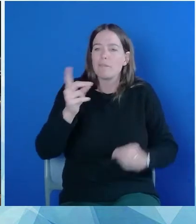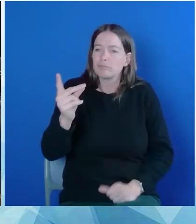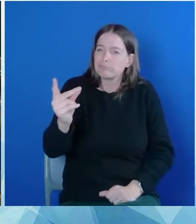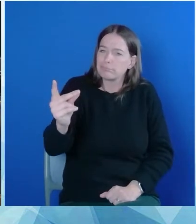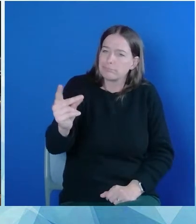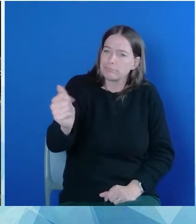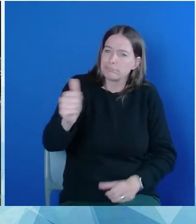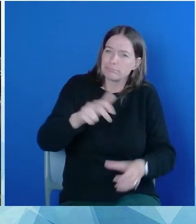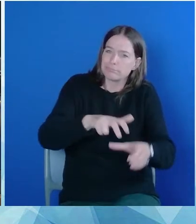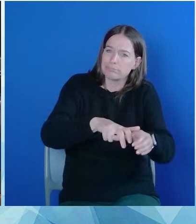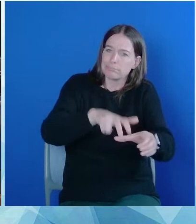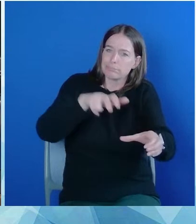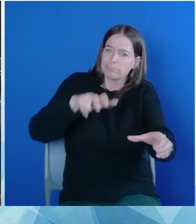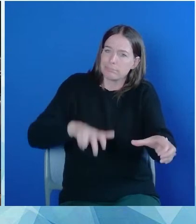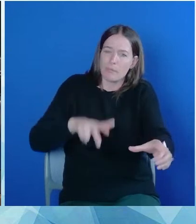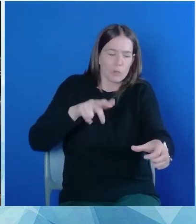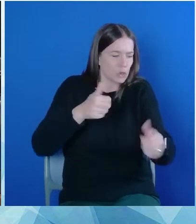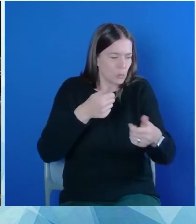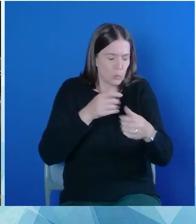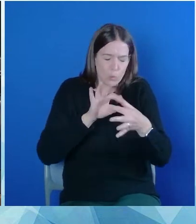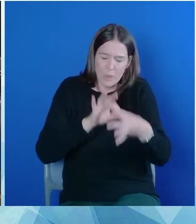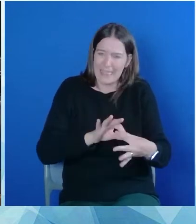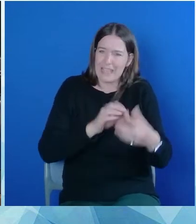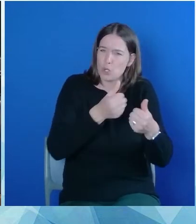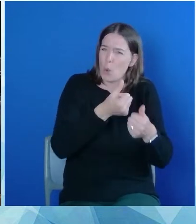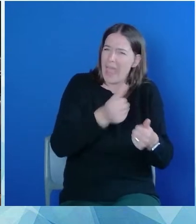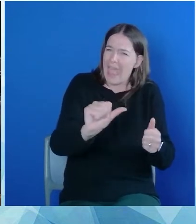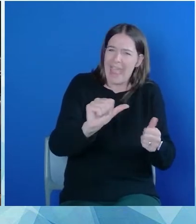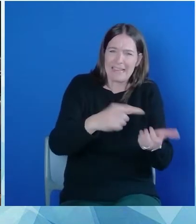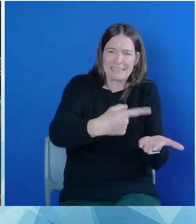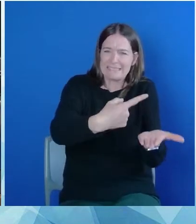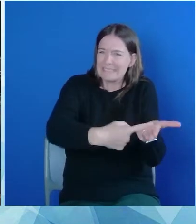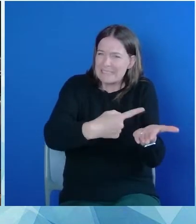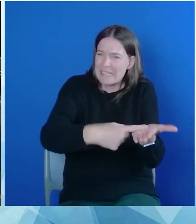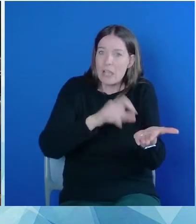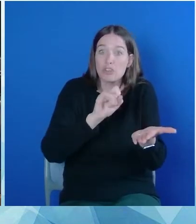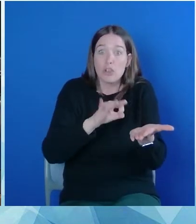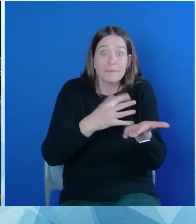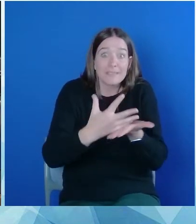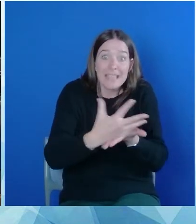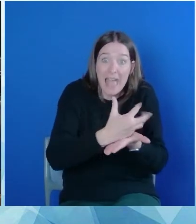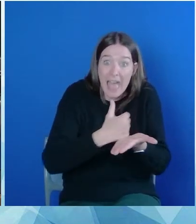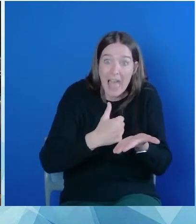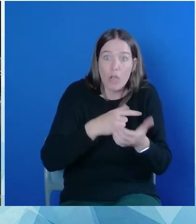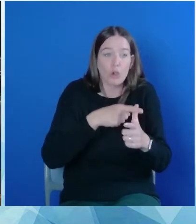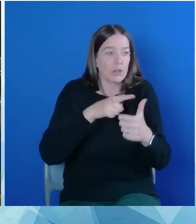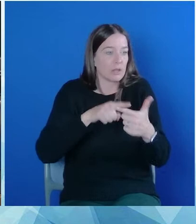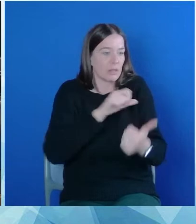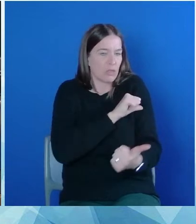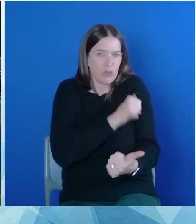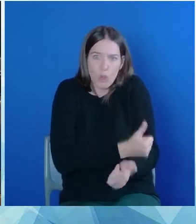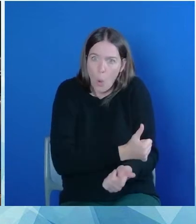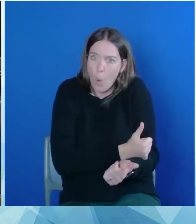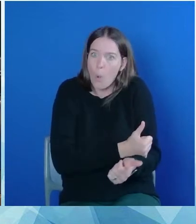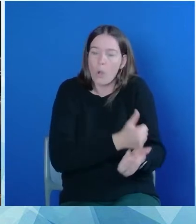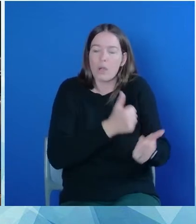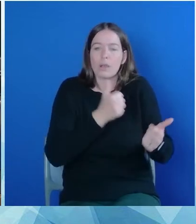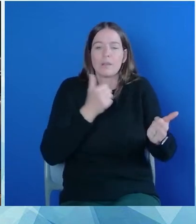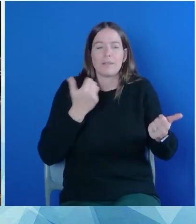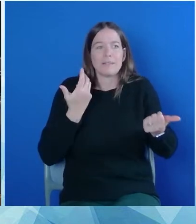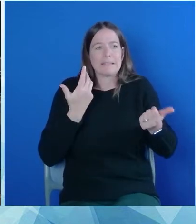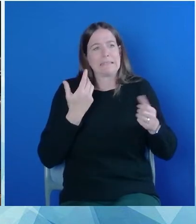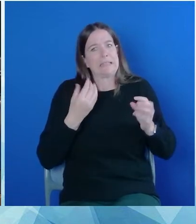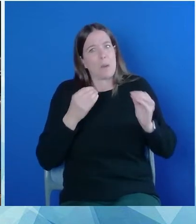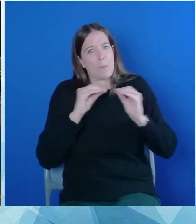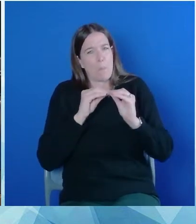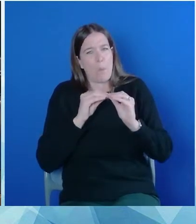making, particularly when it comes to salaries or authority issues. So it's a lot more